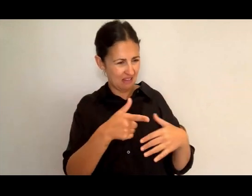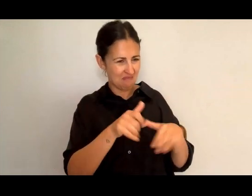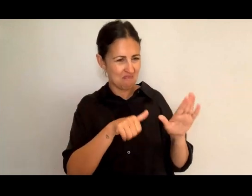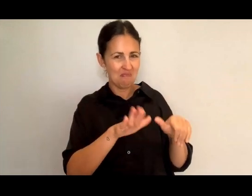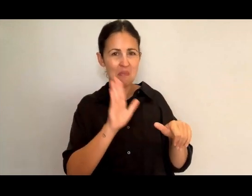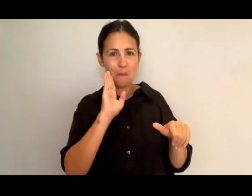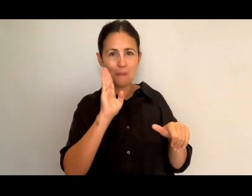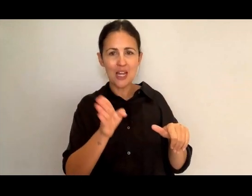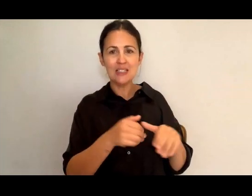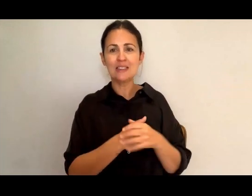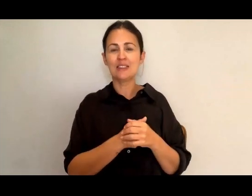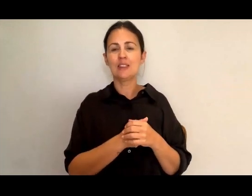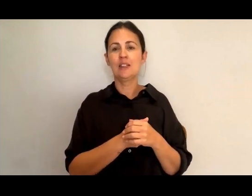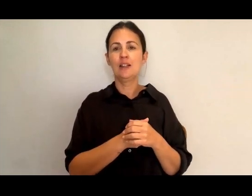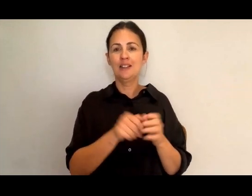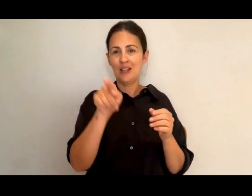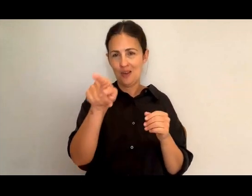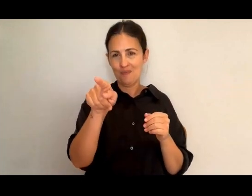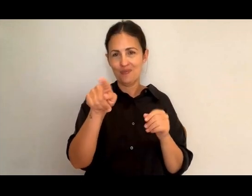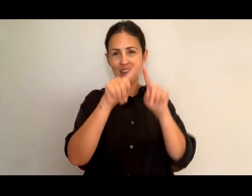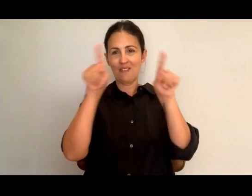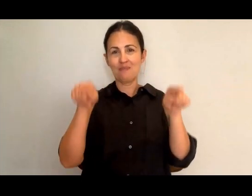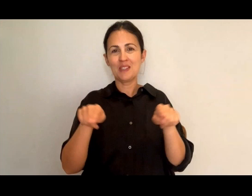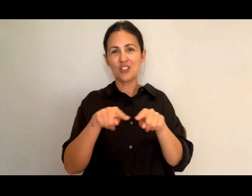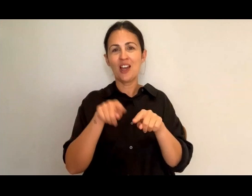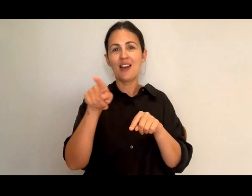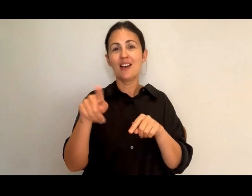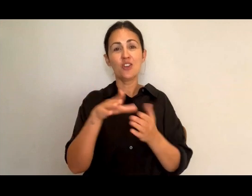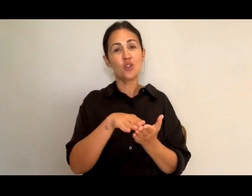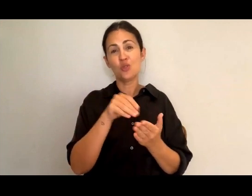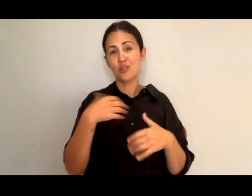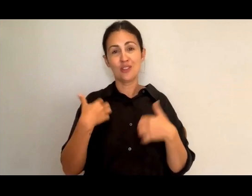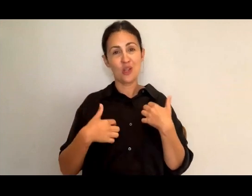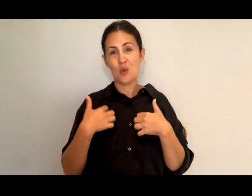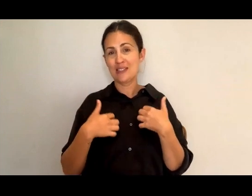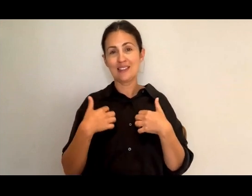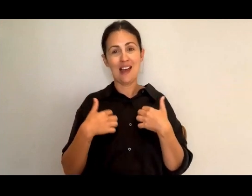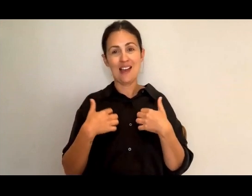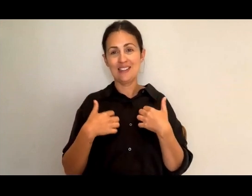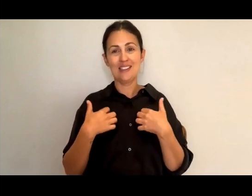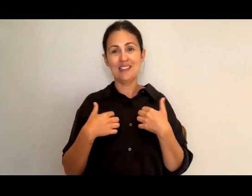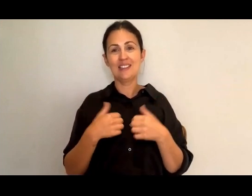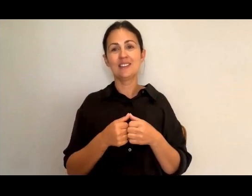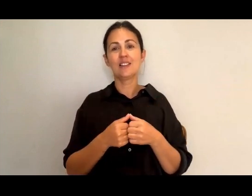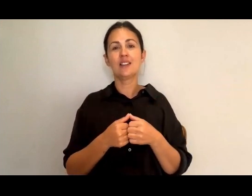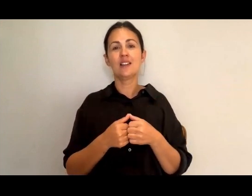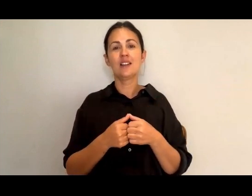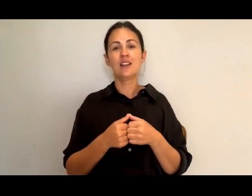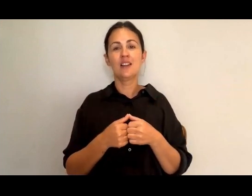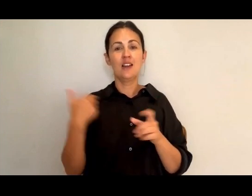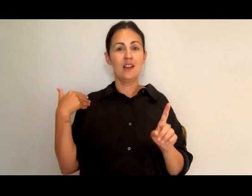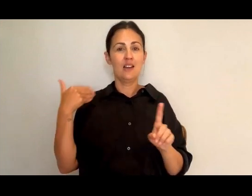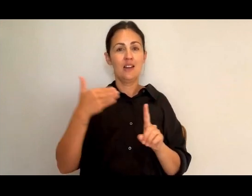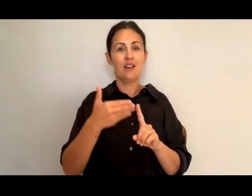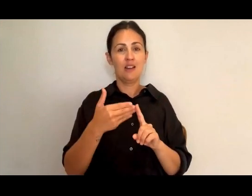the look on a student's face when they have that level of engagement for the community is really exciting. I had 4 years in my last teaching role